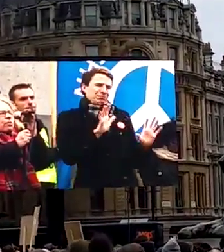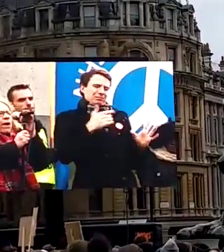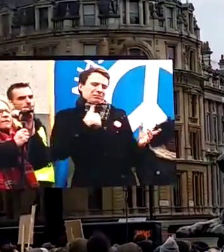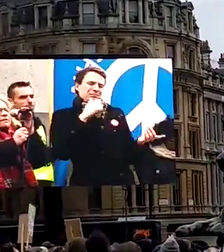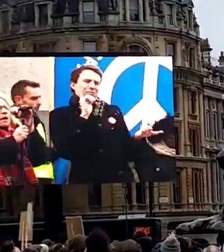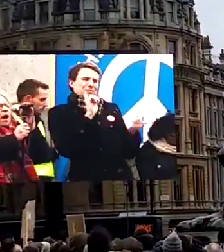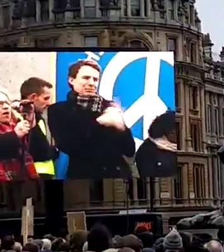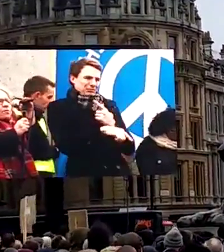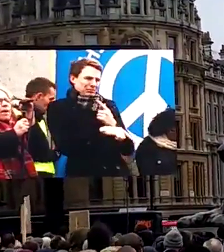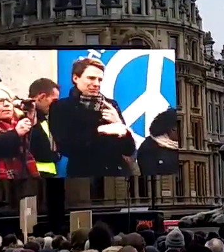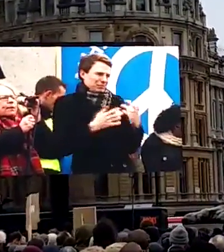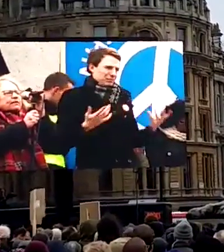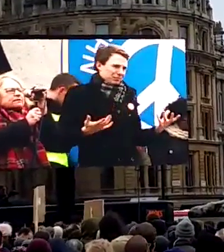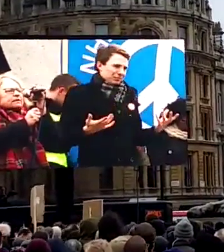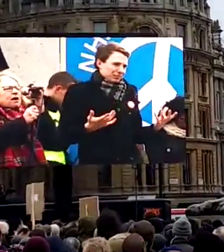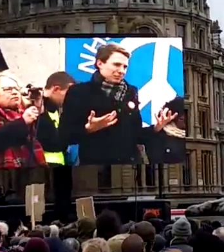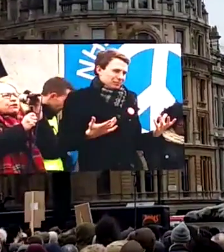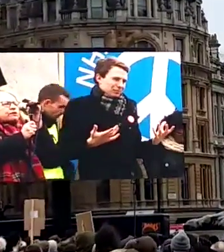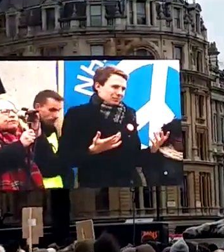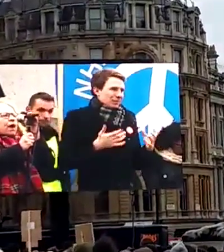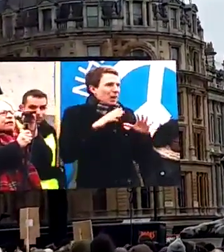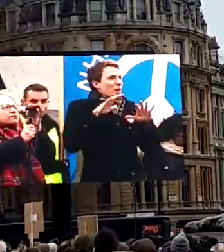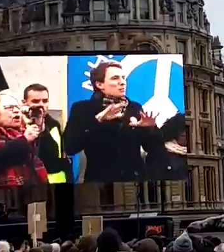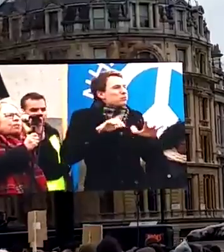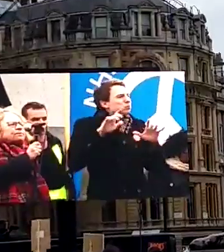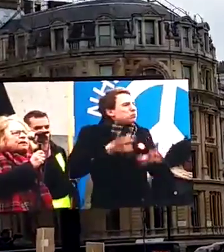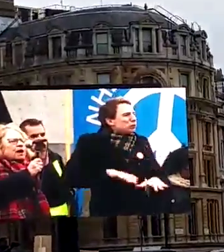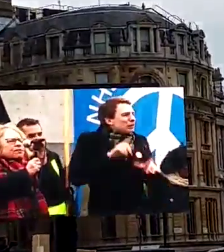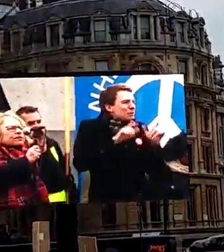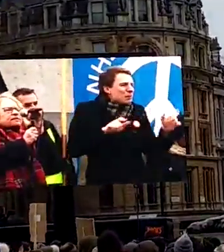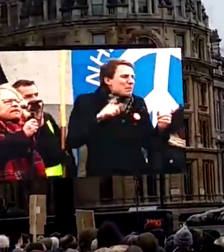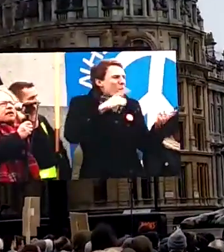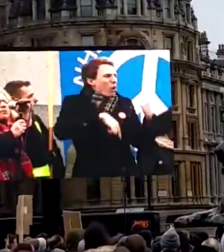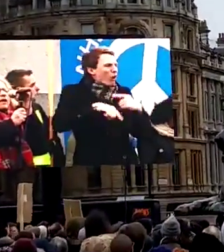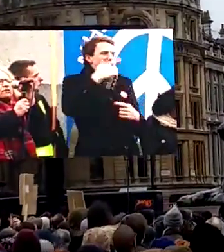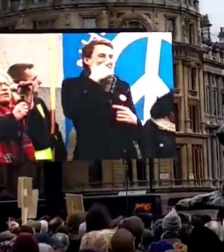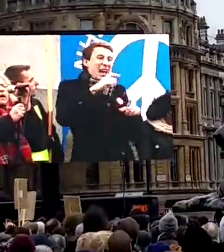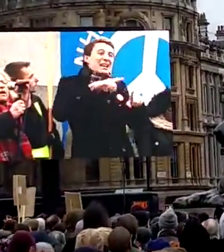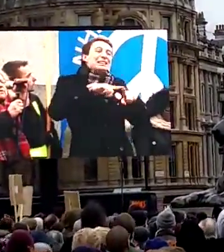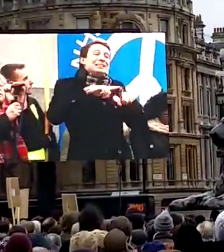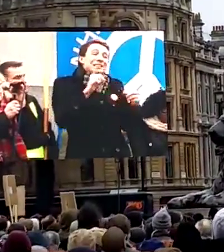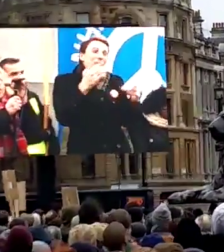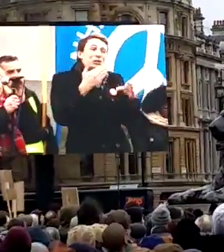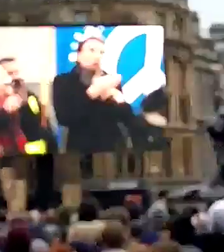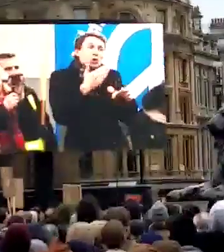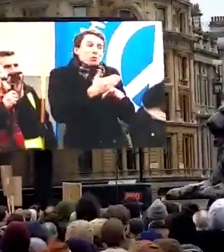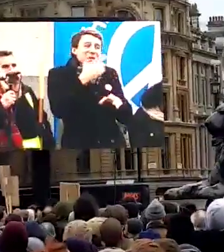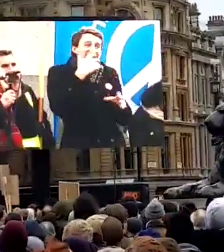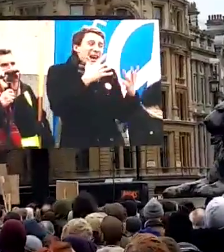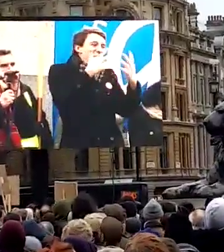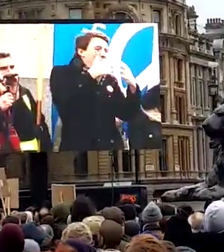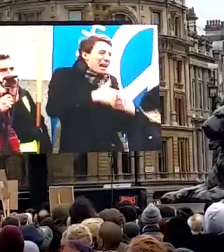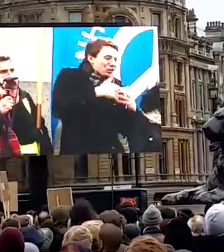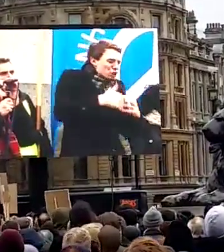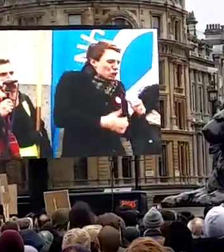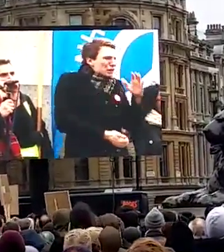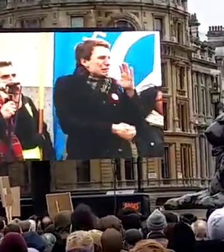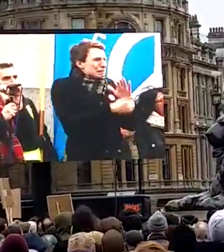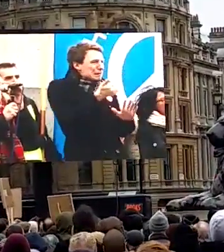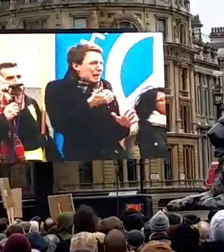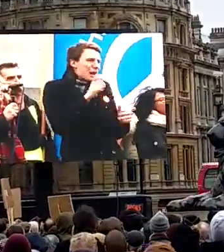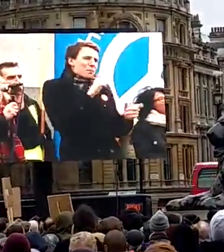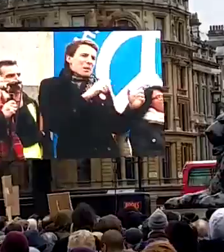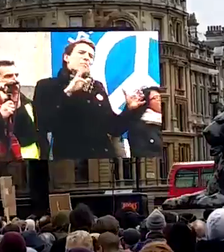beyond the wit of people in this country to find jobs for the skilled engineers and the other people who work on